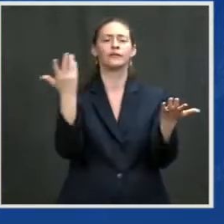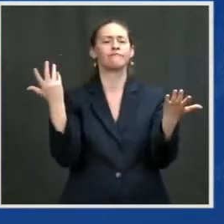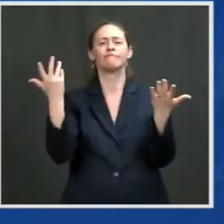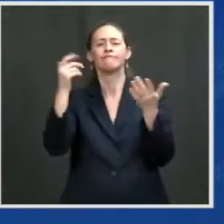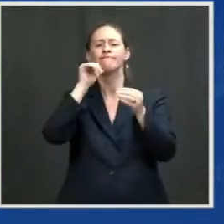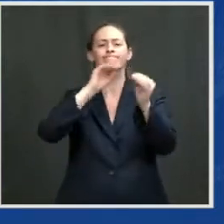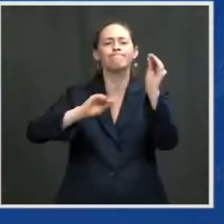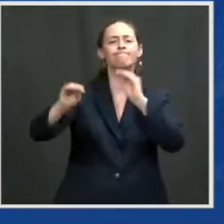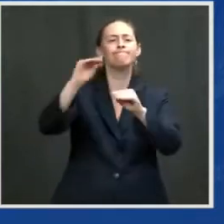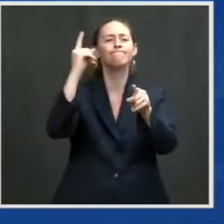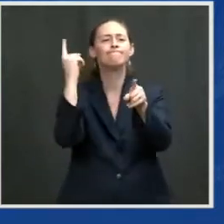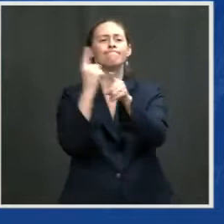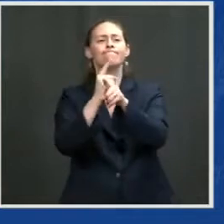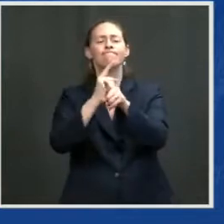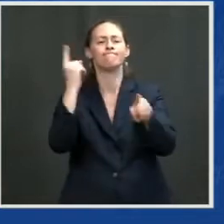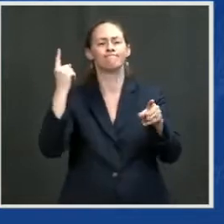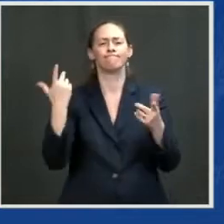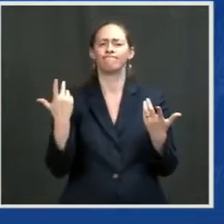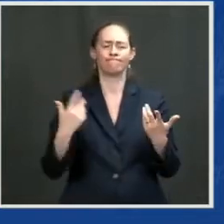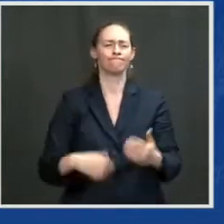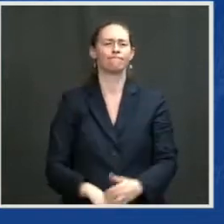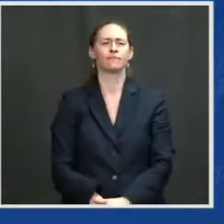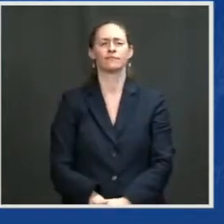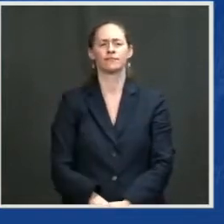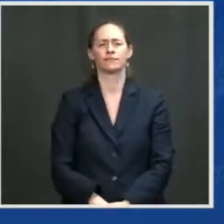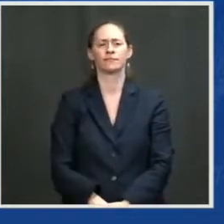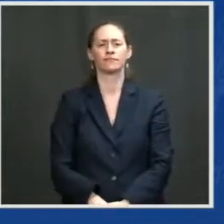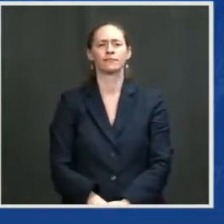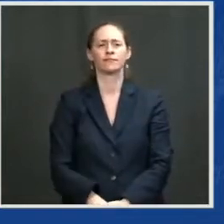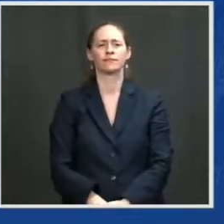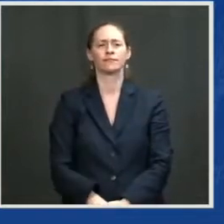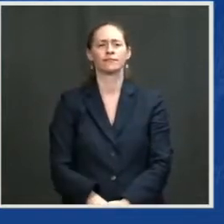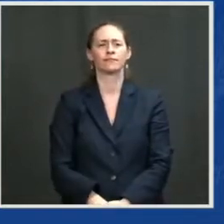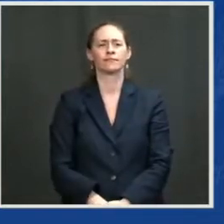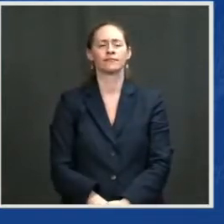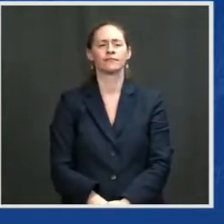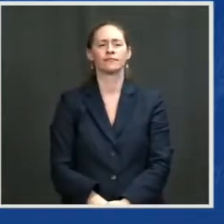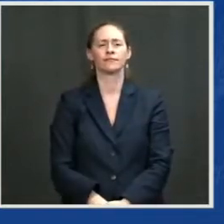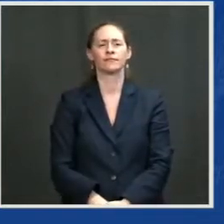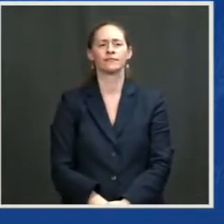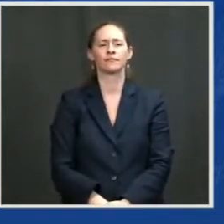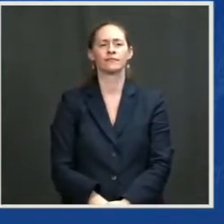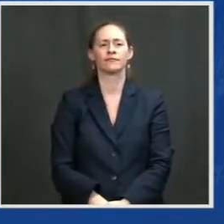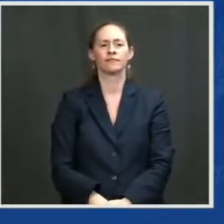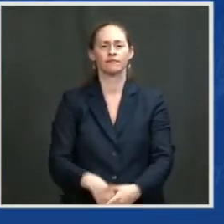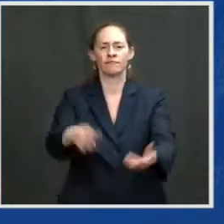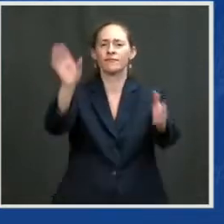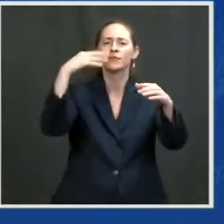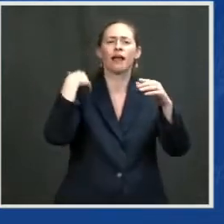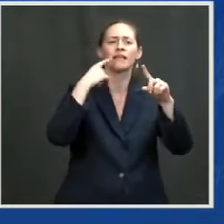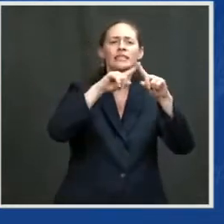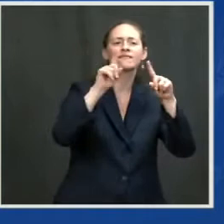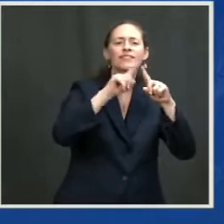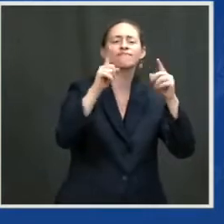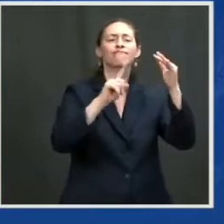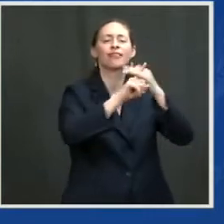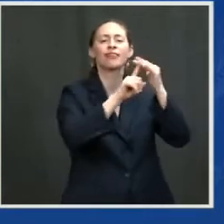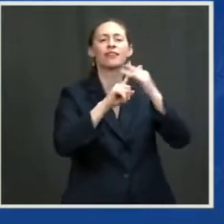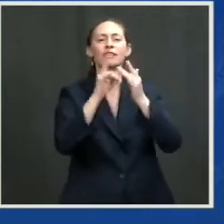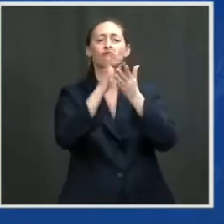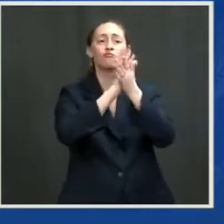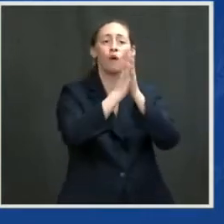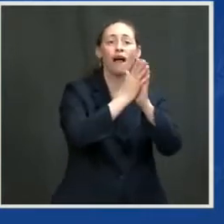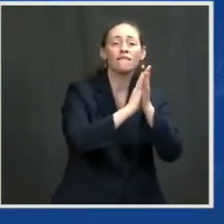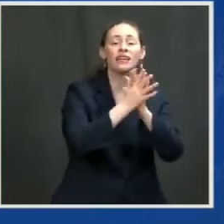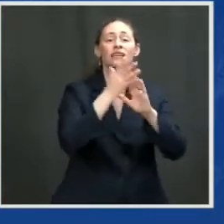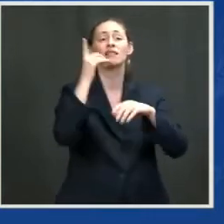Louisiana know there are much greater threats than just congestion. When the road or the bridge is washed out, or when it can't stand